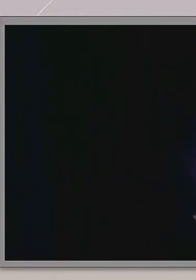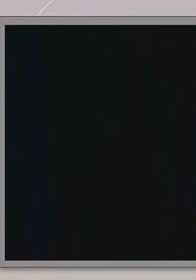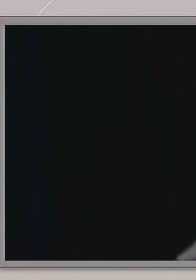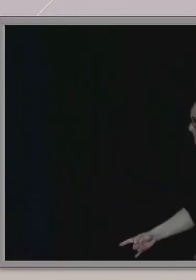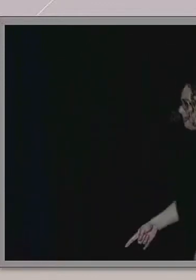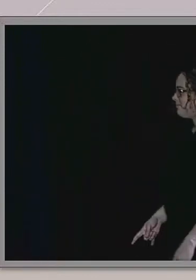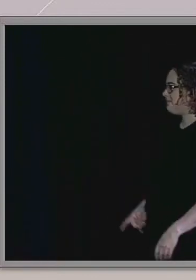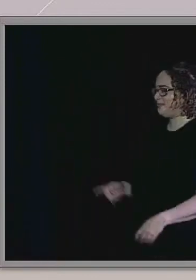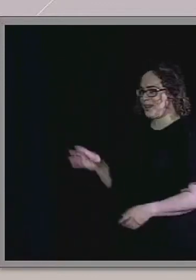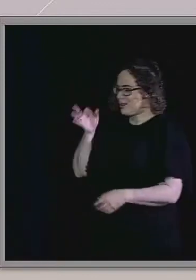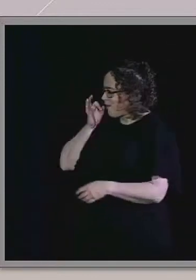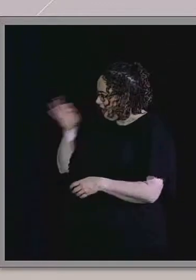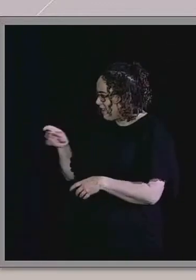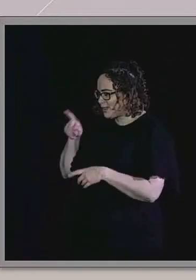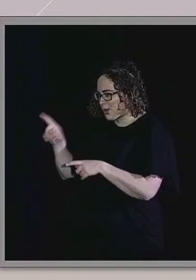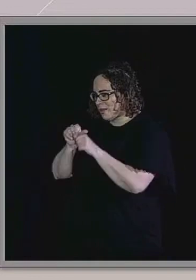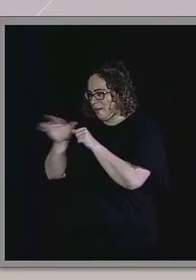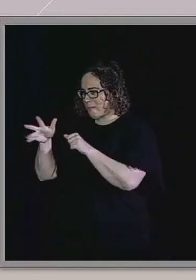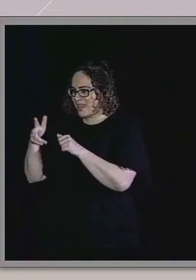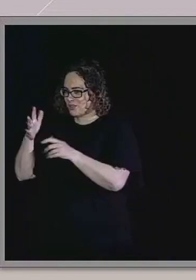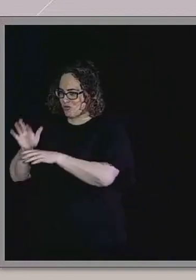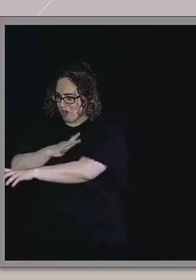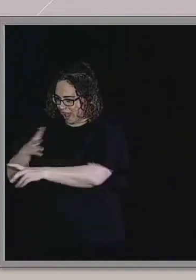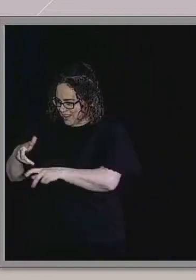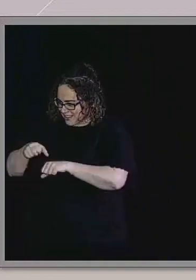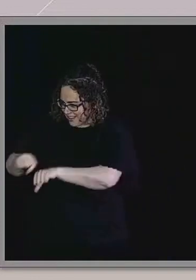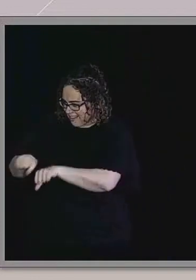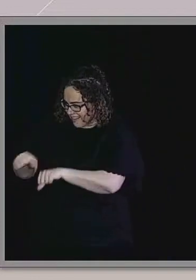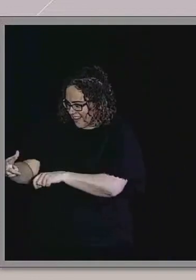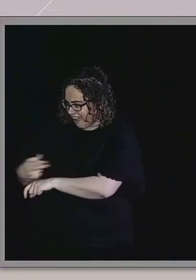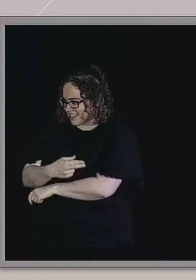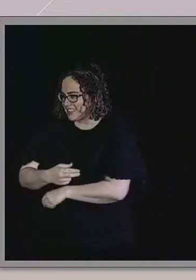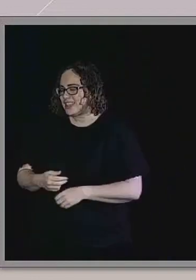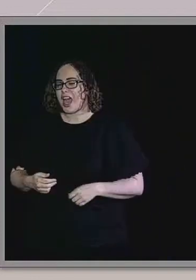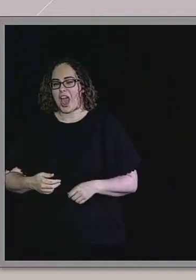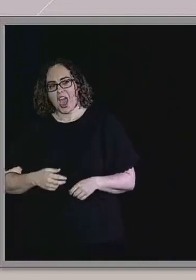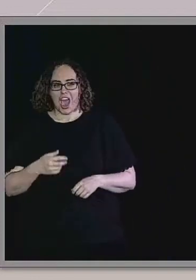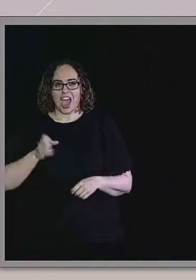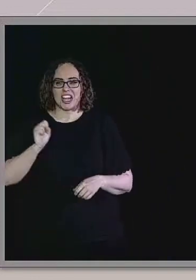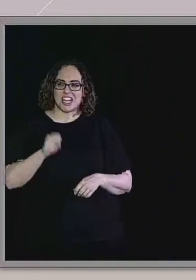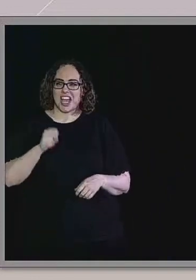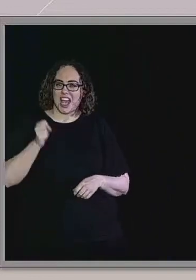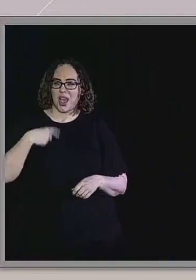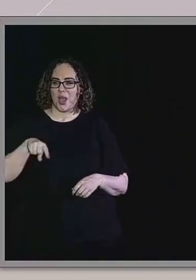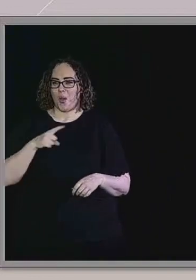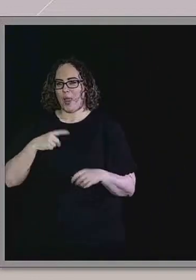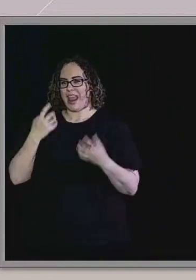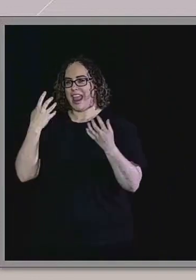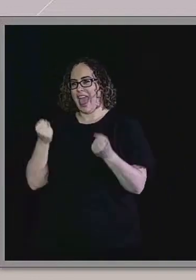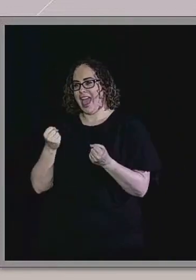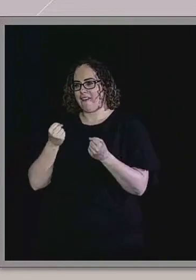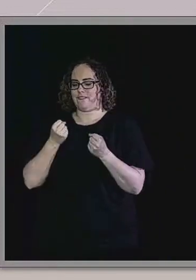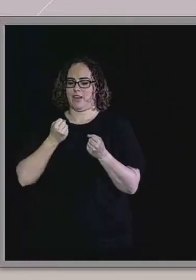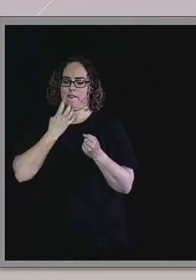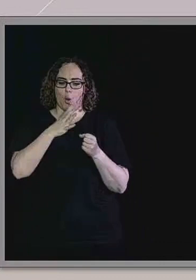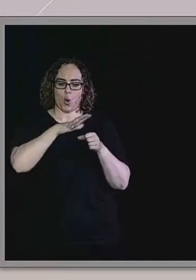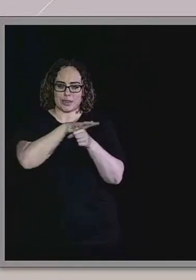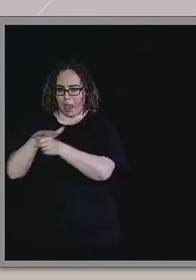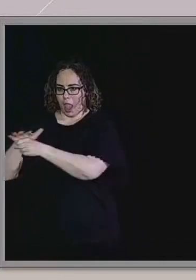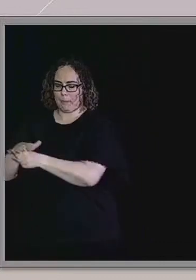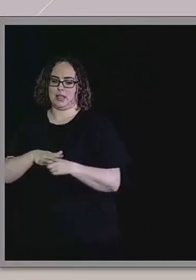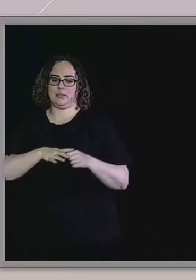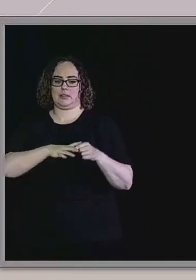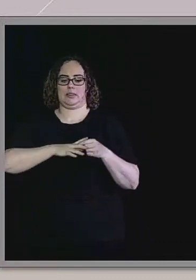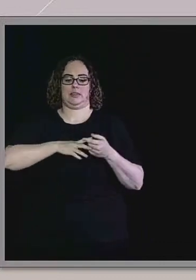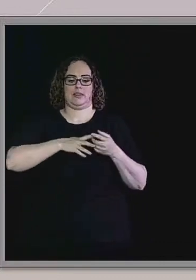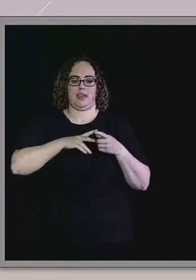right? Yeah, Because that's the right. pathway to employment, right? Yeah. But we established 4 other pathways, facility maintenance, civil